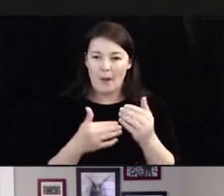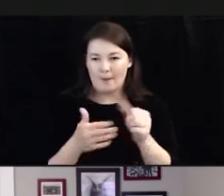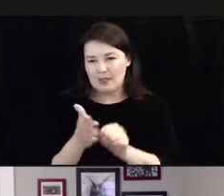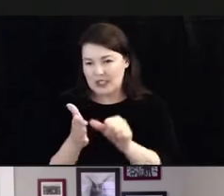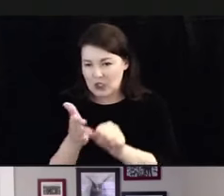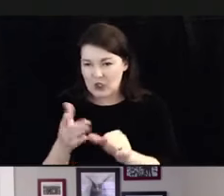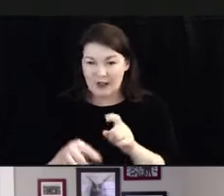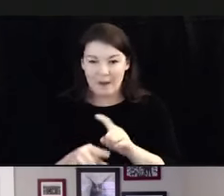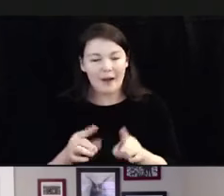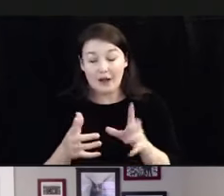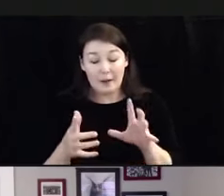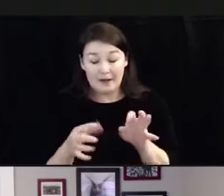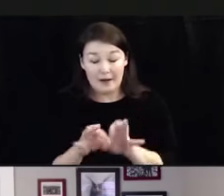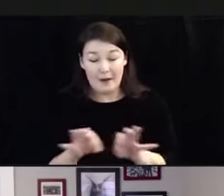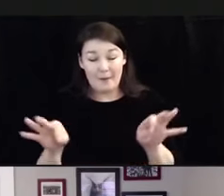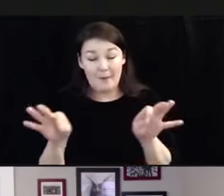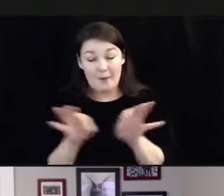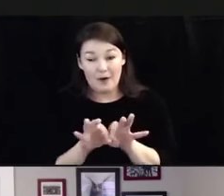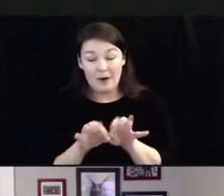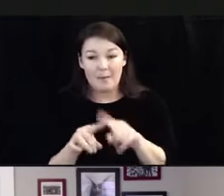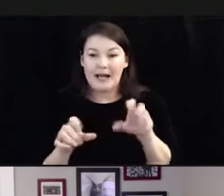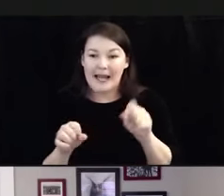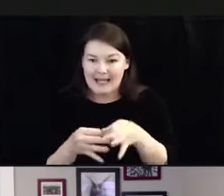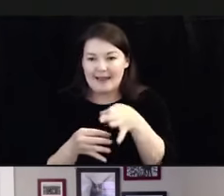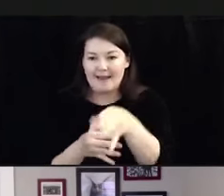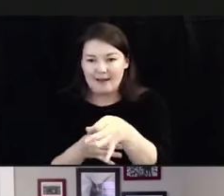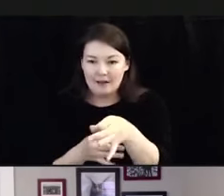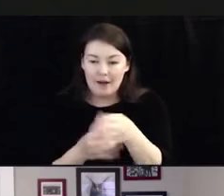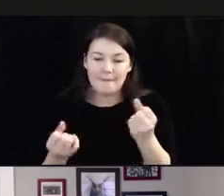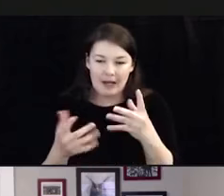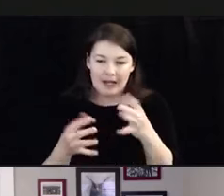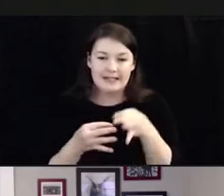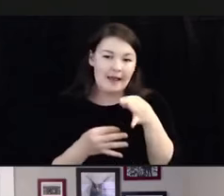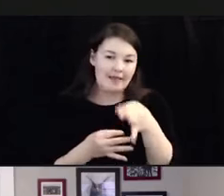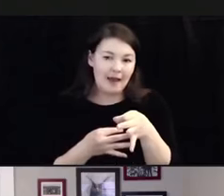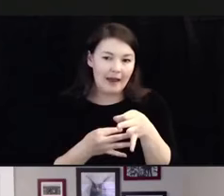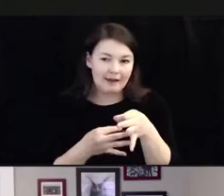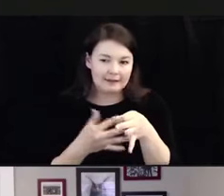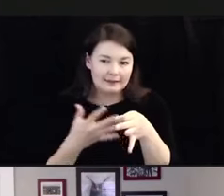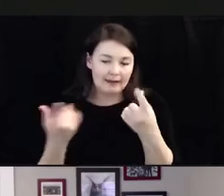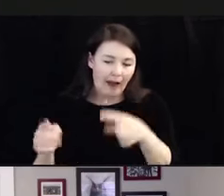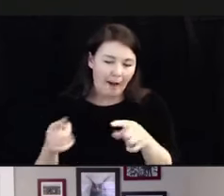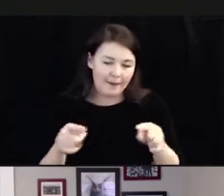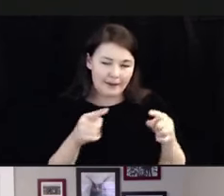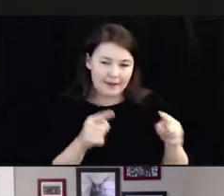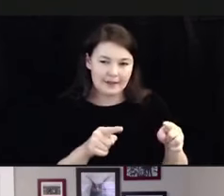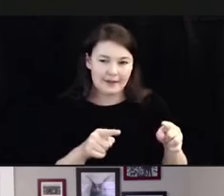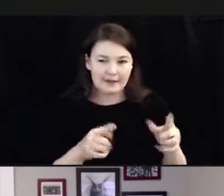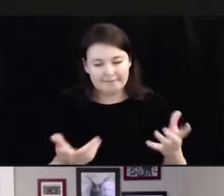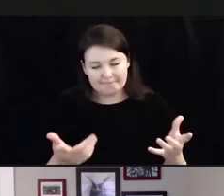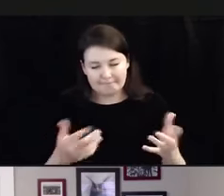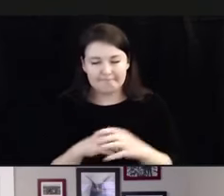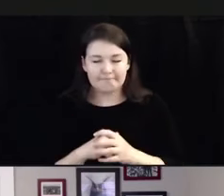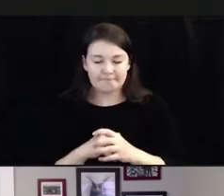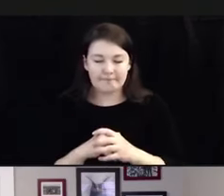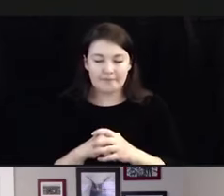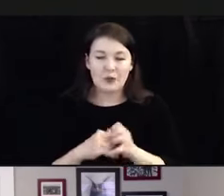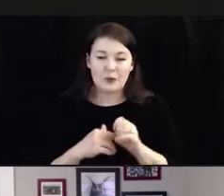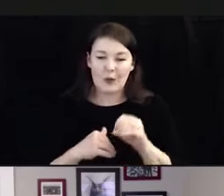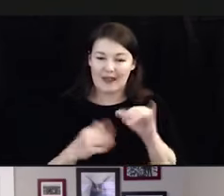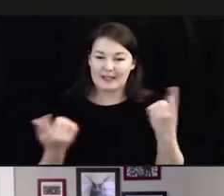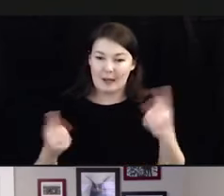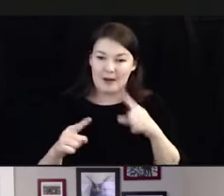can be delayed. Many of them are being delayed at times in certain places by some hospitals. So that is occurring,